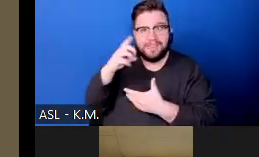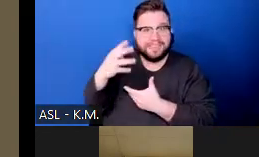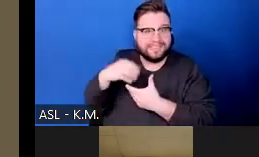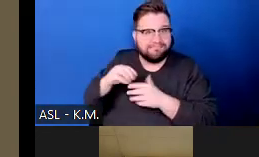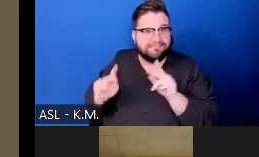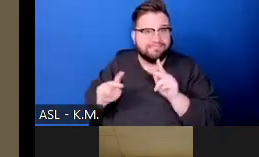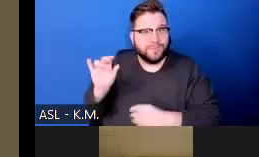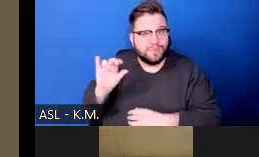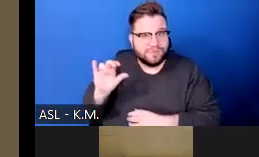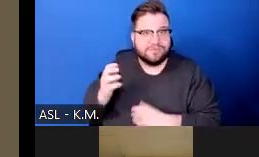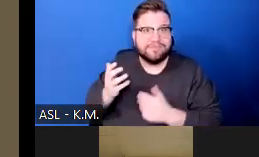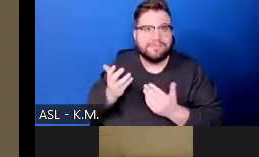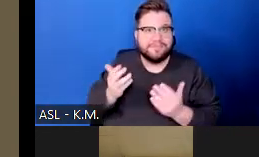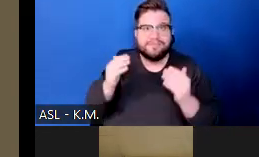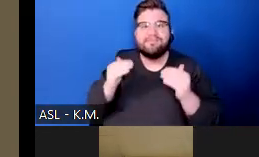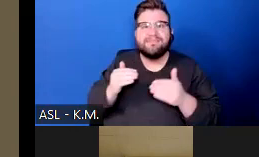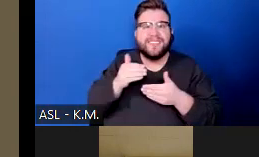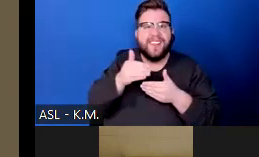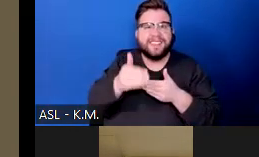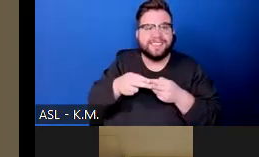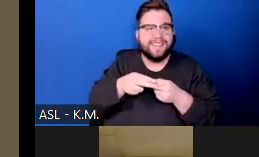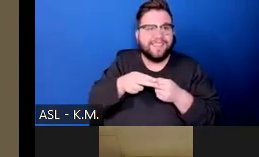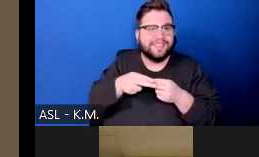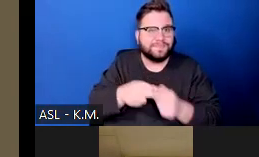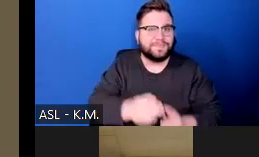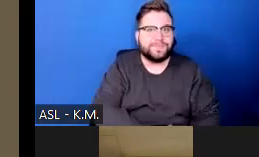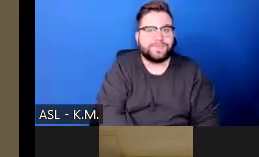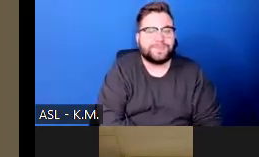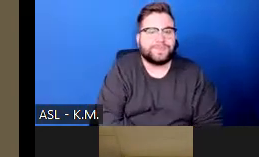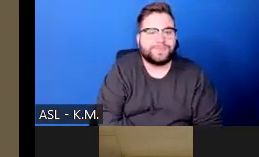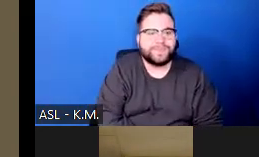So if you want to go to the next slide.